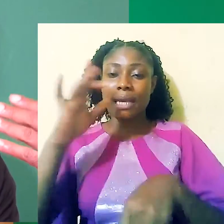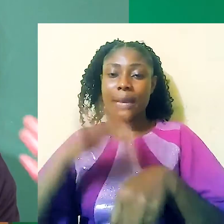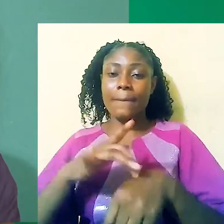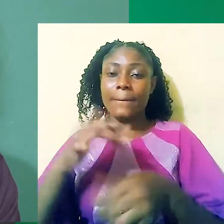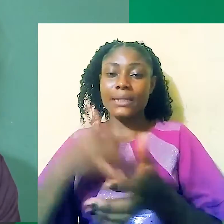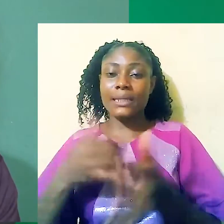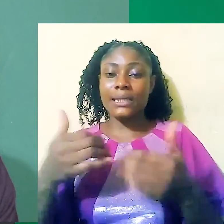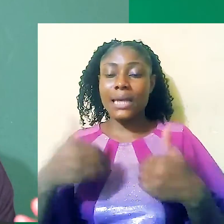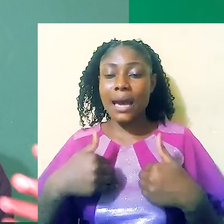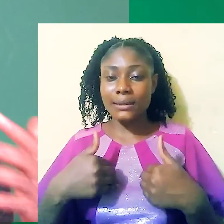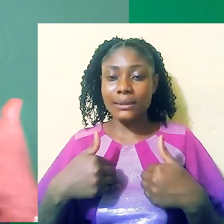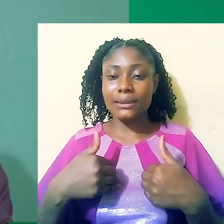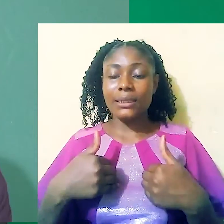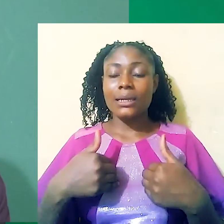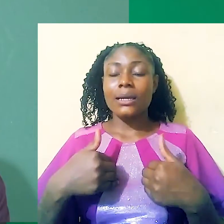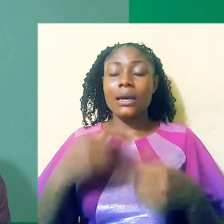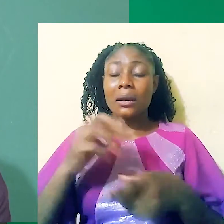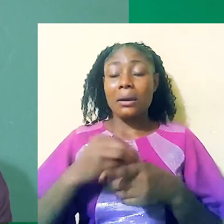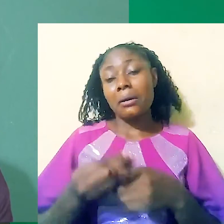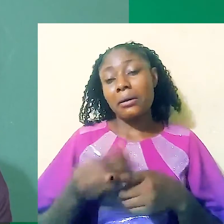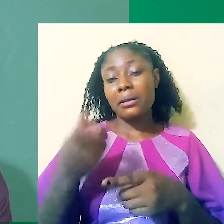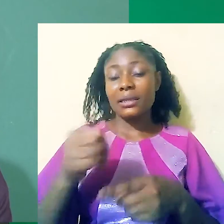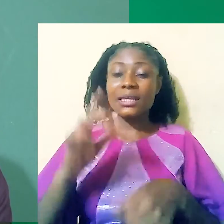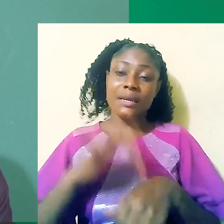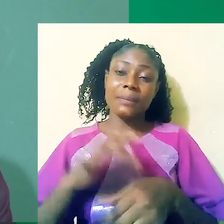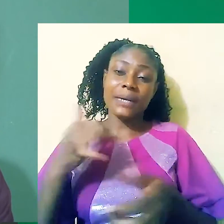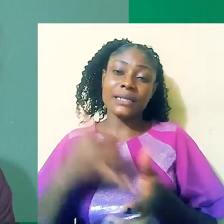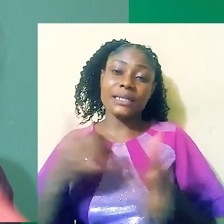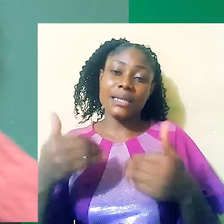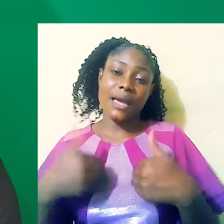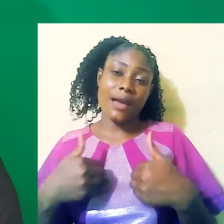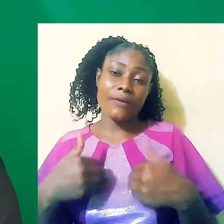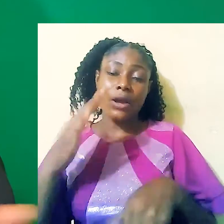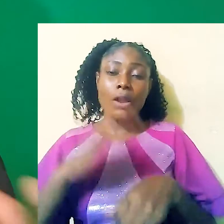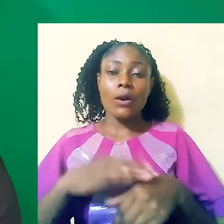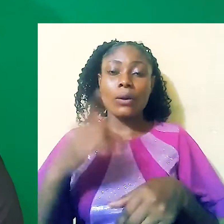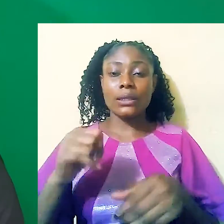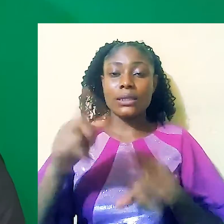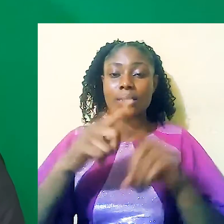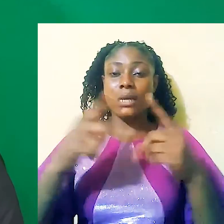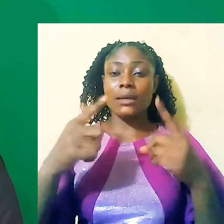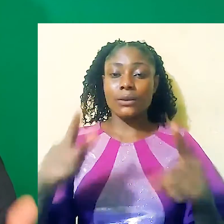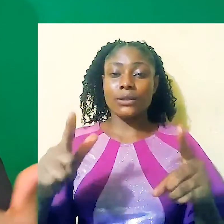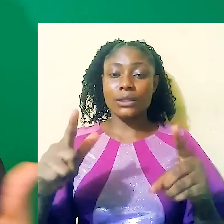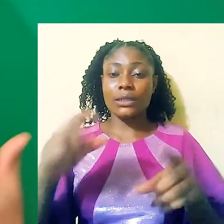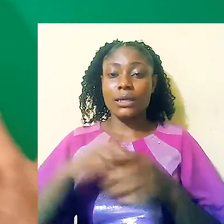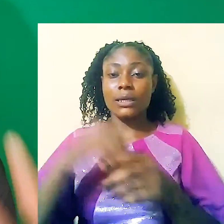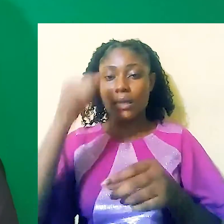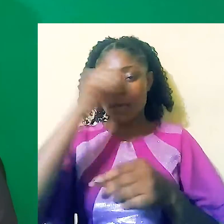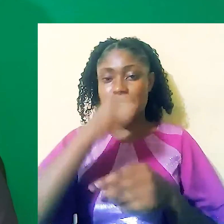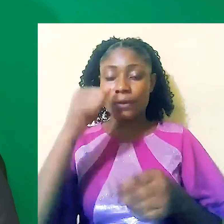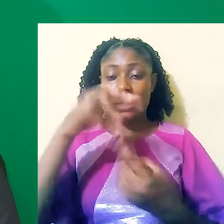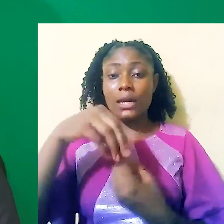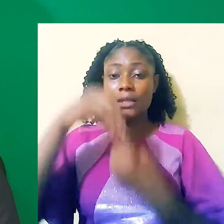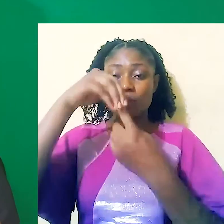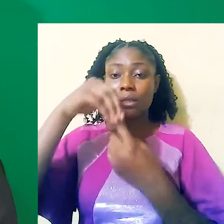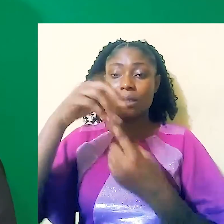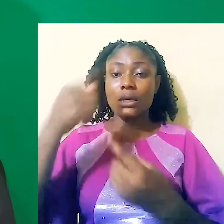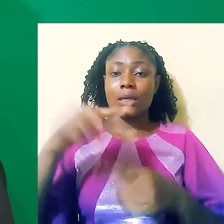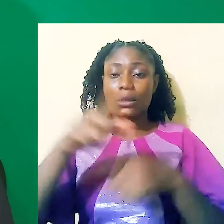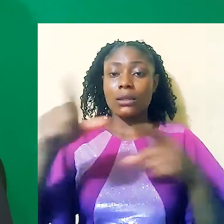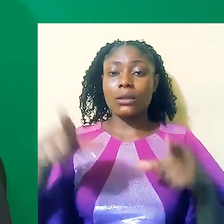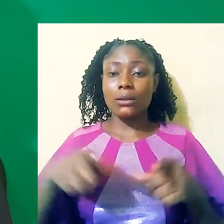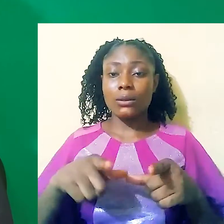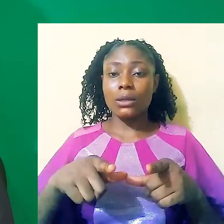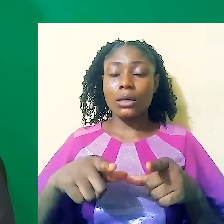in relation to the impact it has had, or the impact it has on the sign languages